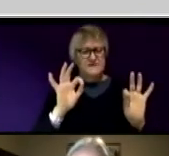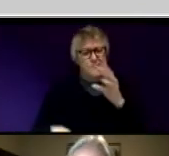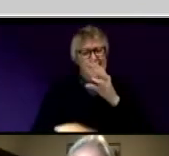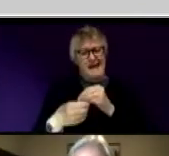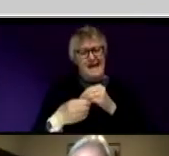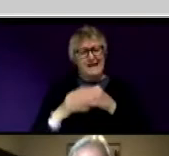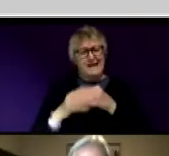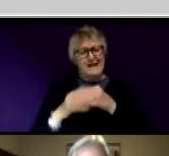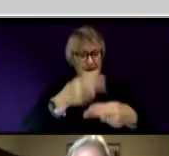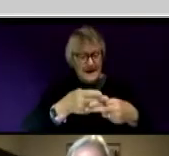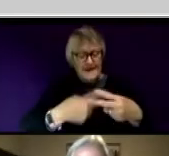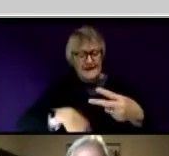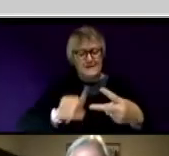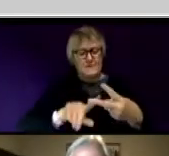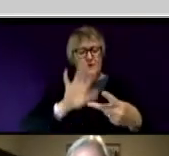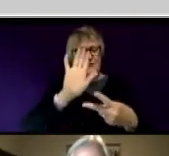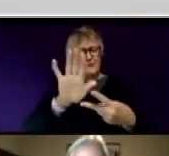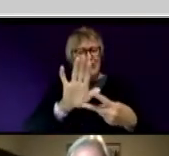box.